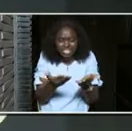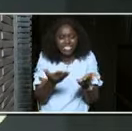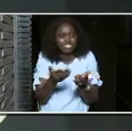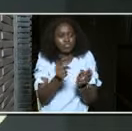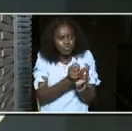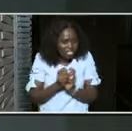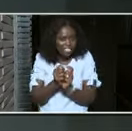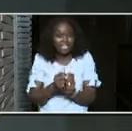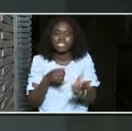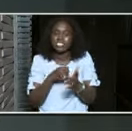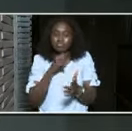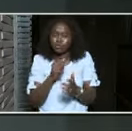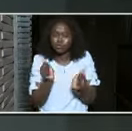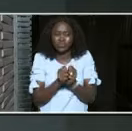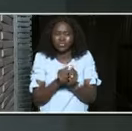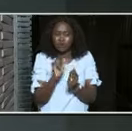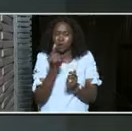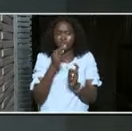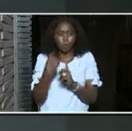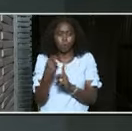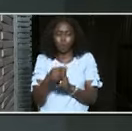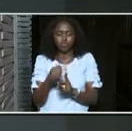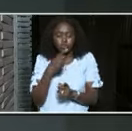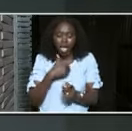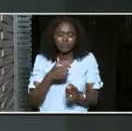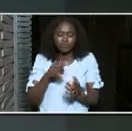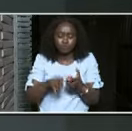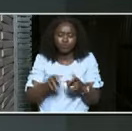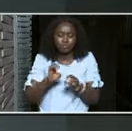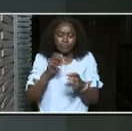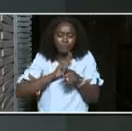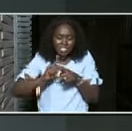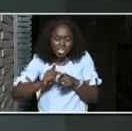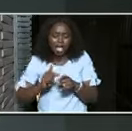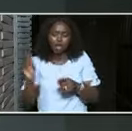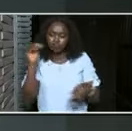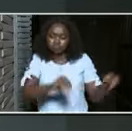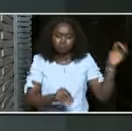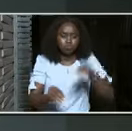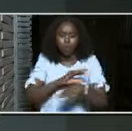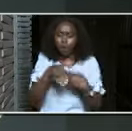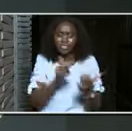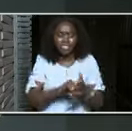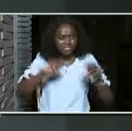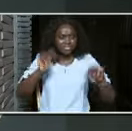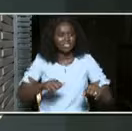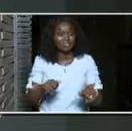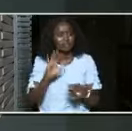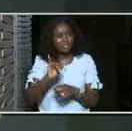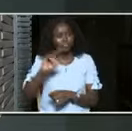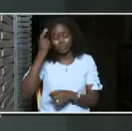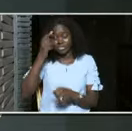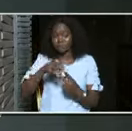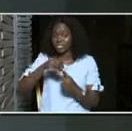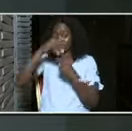by mouth. It has to be practical. You have to do all what it takes by the government, especially the issue of